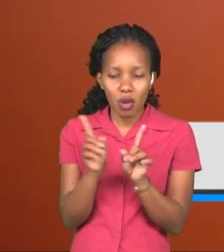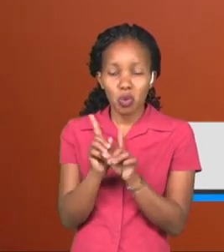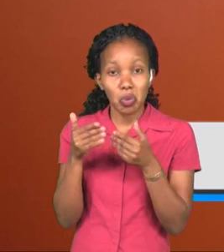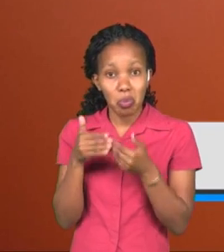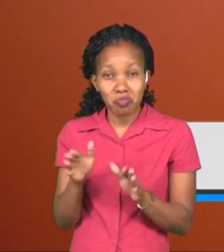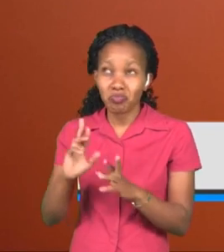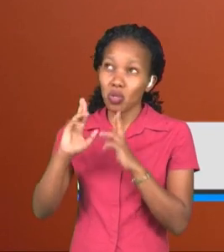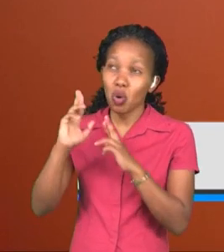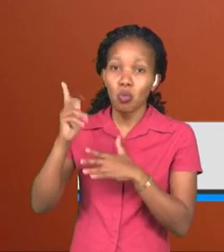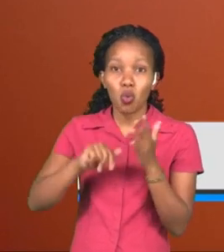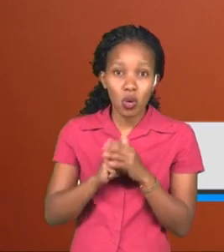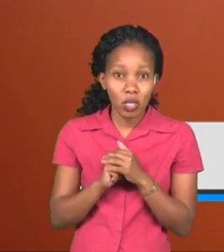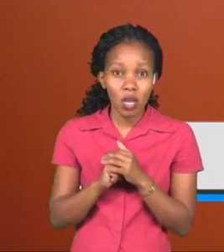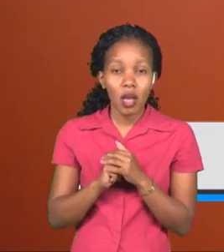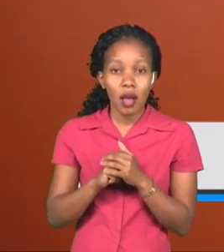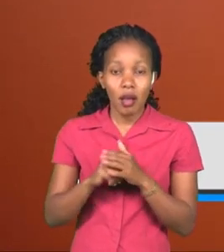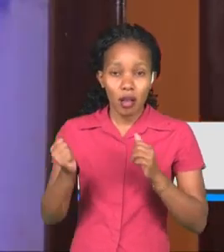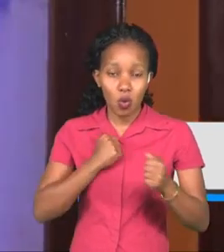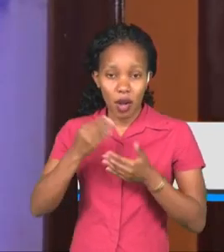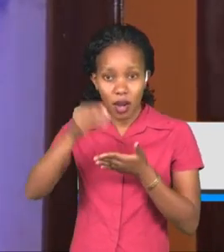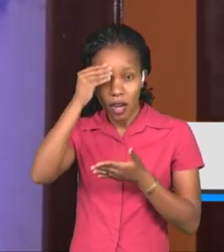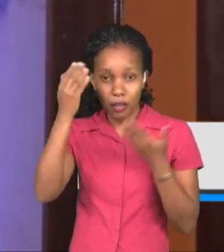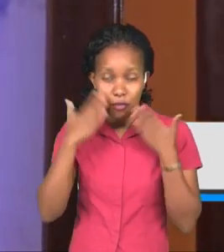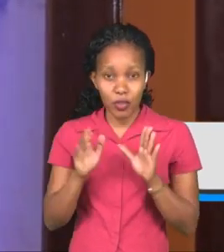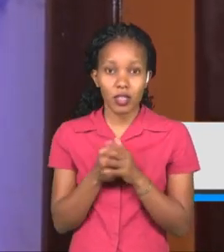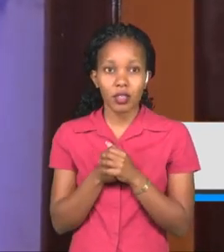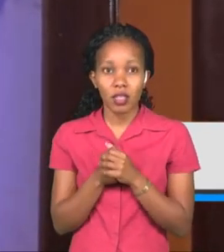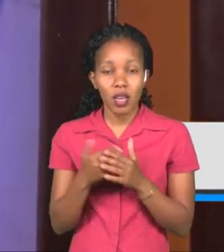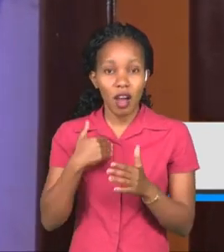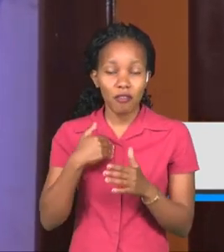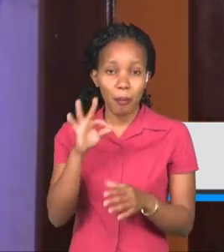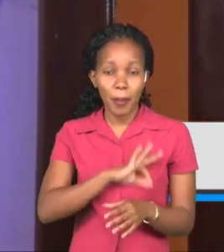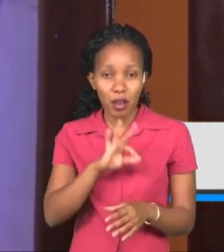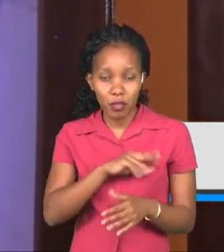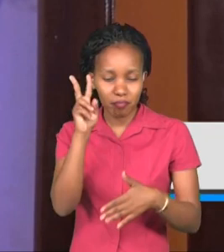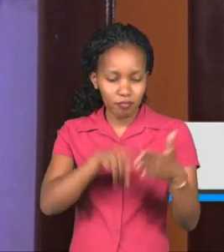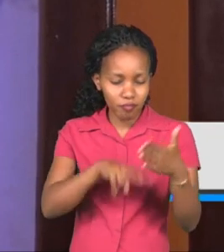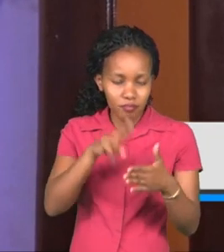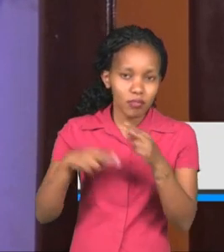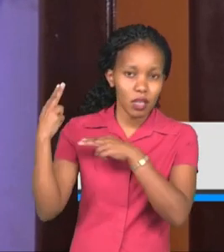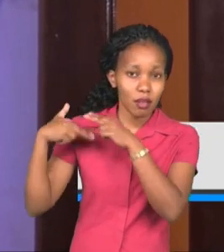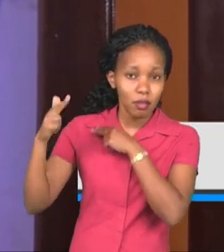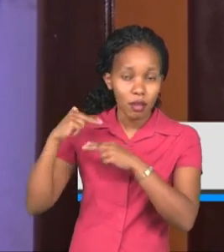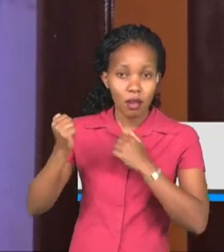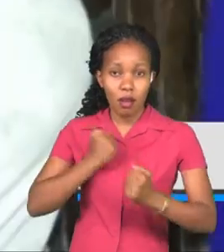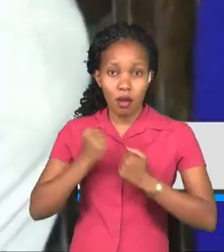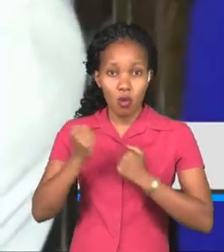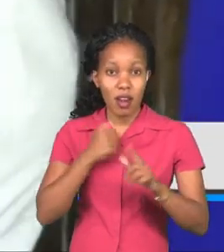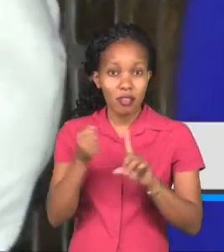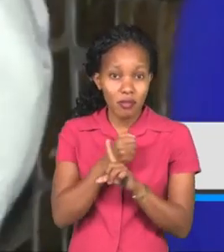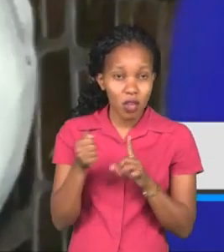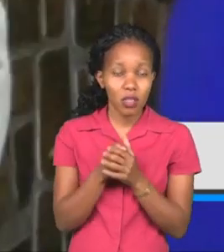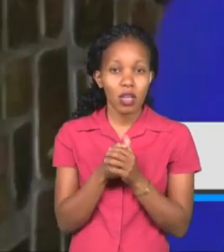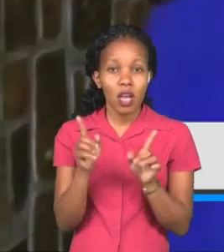he hopes there is a lesson for the future. There is a benefit in reading the history of Rwanda's genocide and